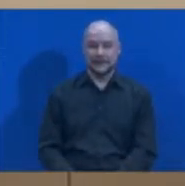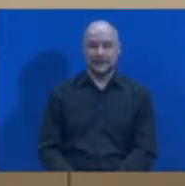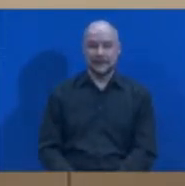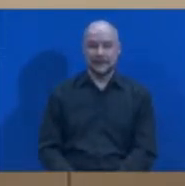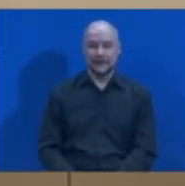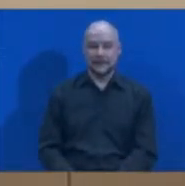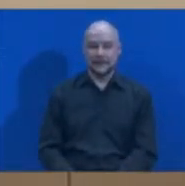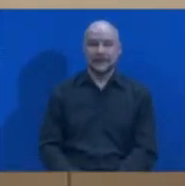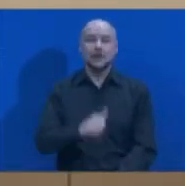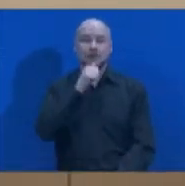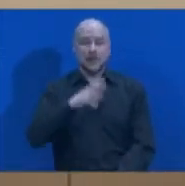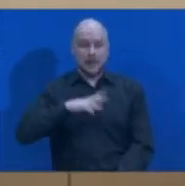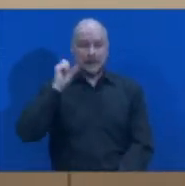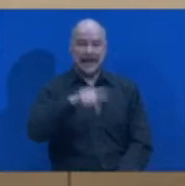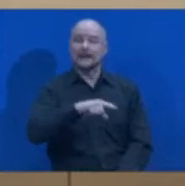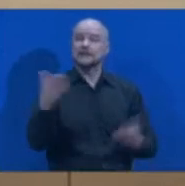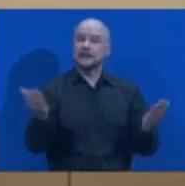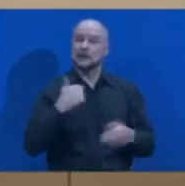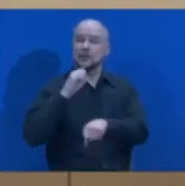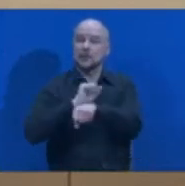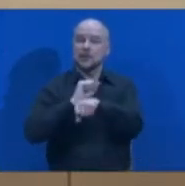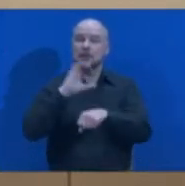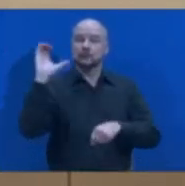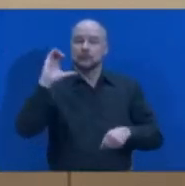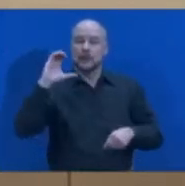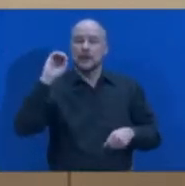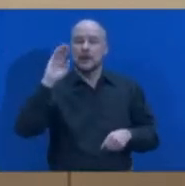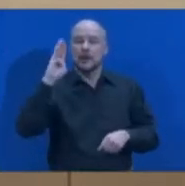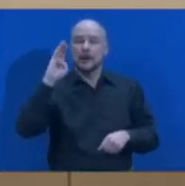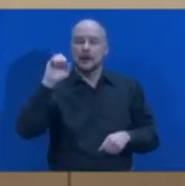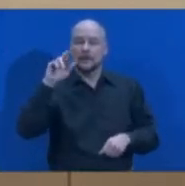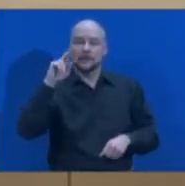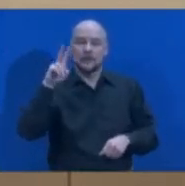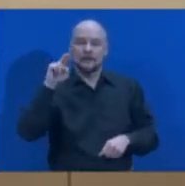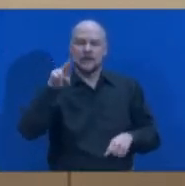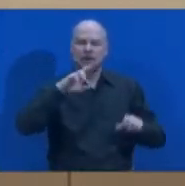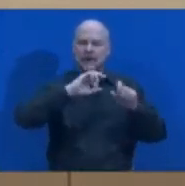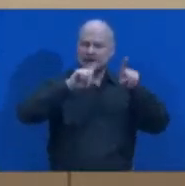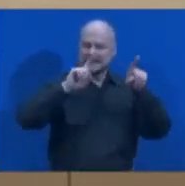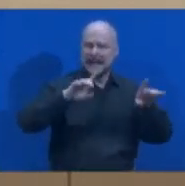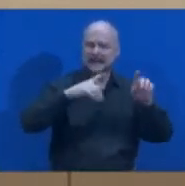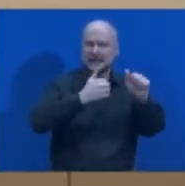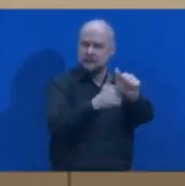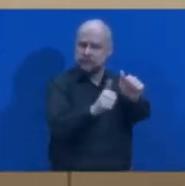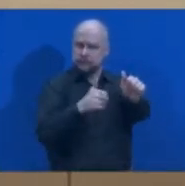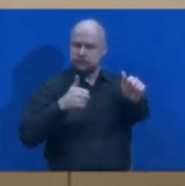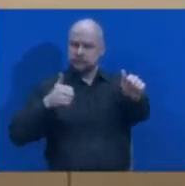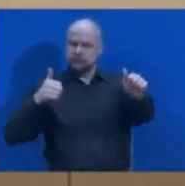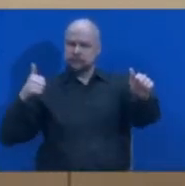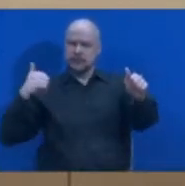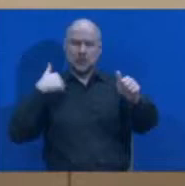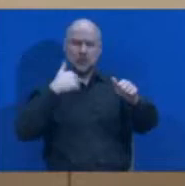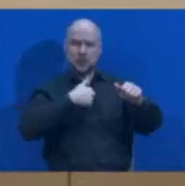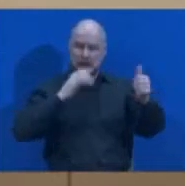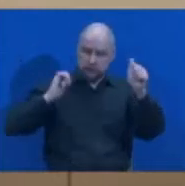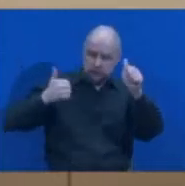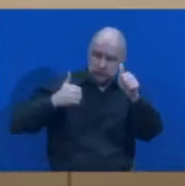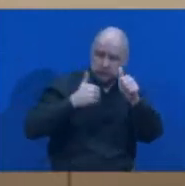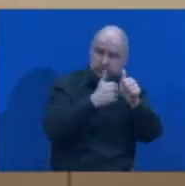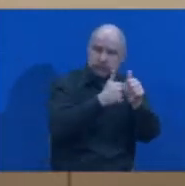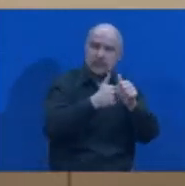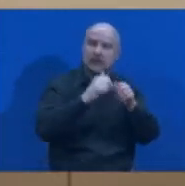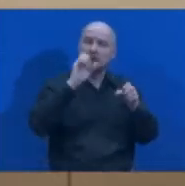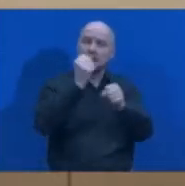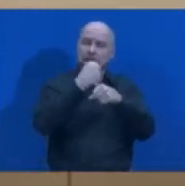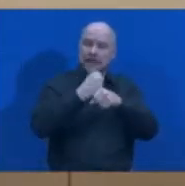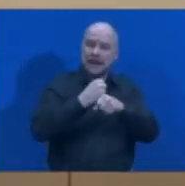Allison Kuznets from the Charlotte Observer. Could you talk about the backlog in coronavirus tests and how that may inform policy making moving forward,